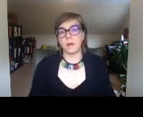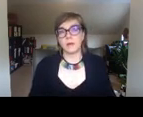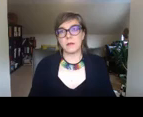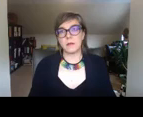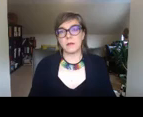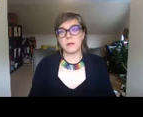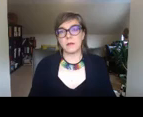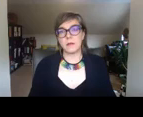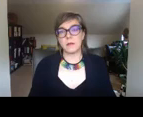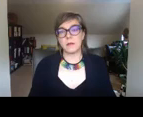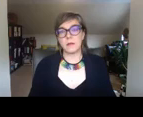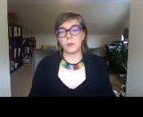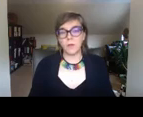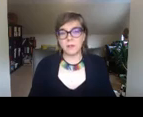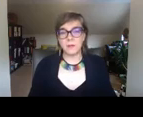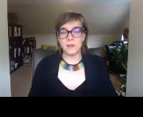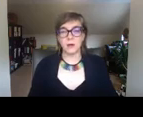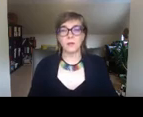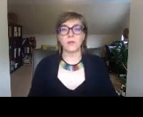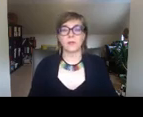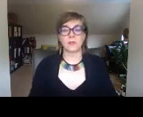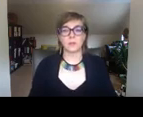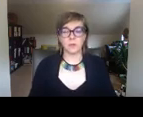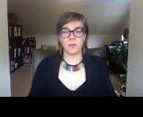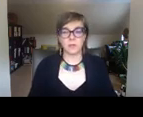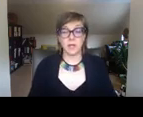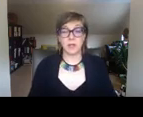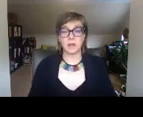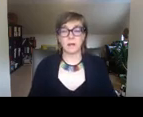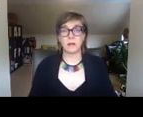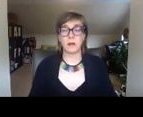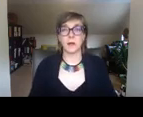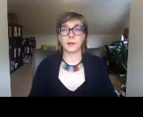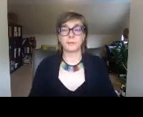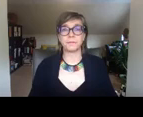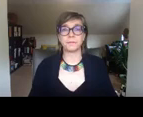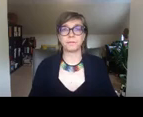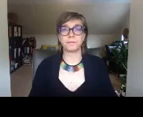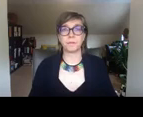And the reason to be careful with this and to really stay